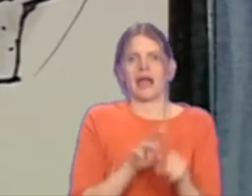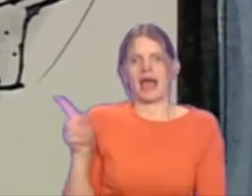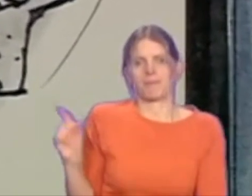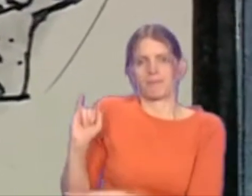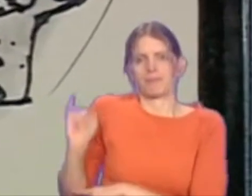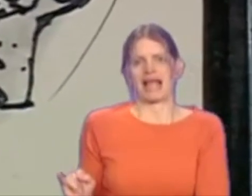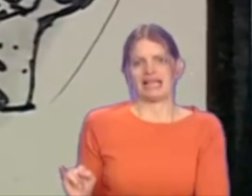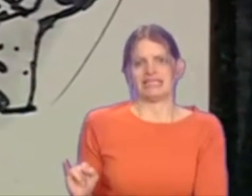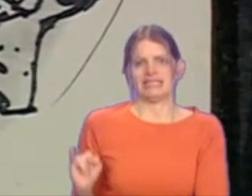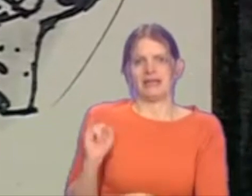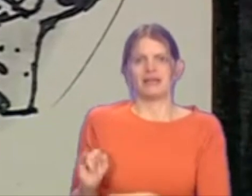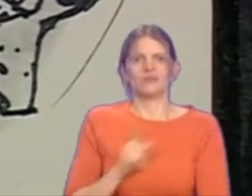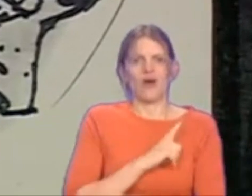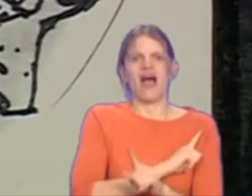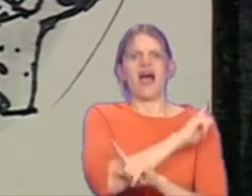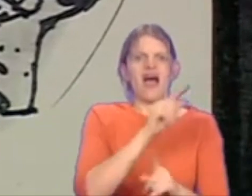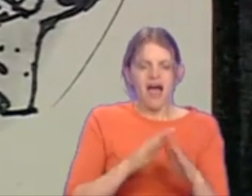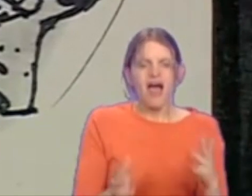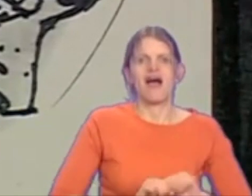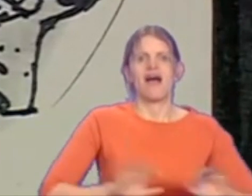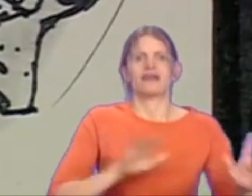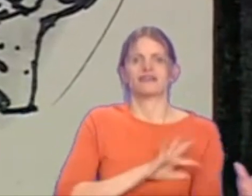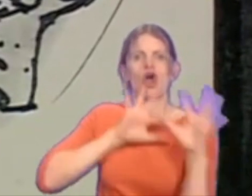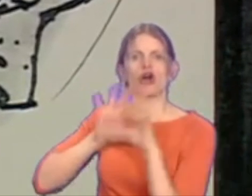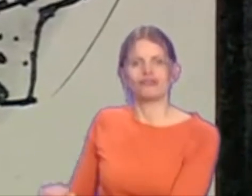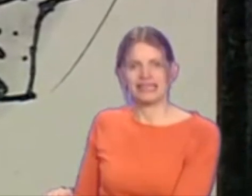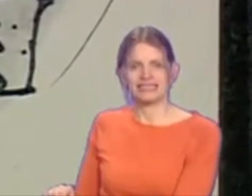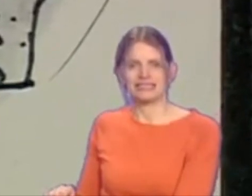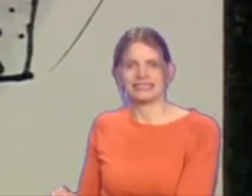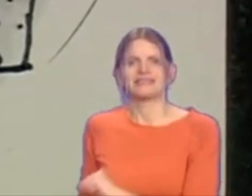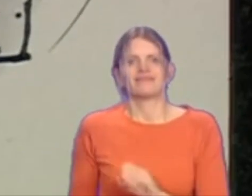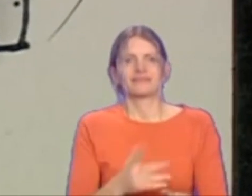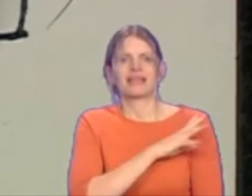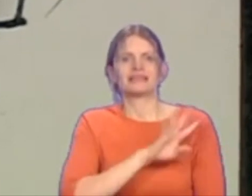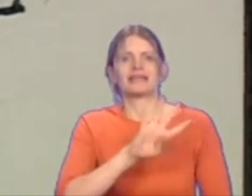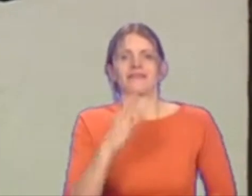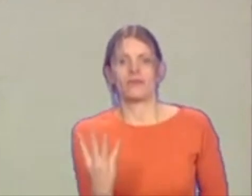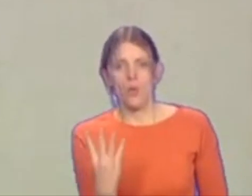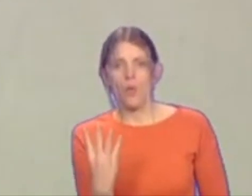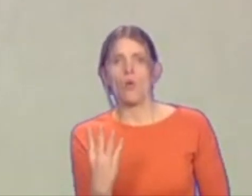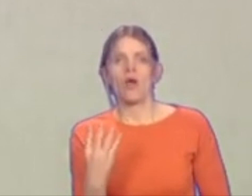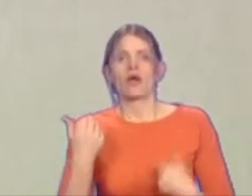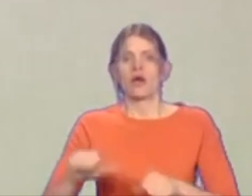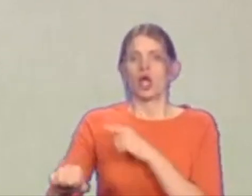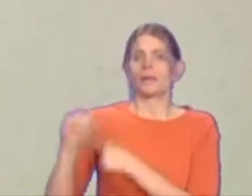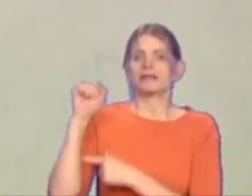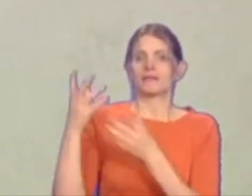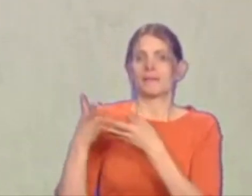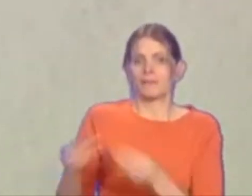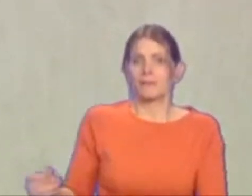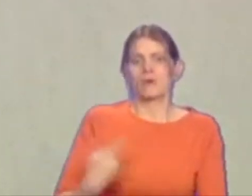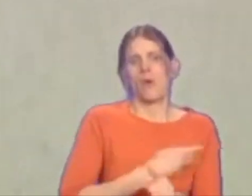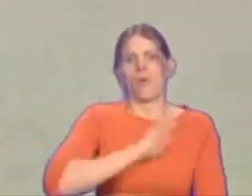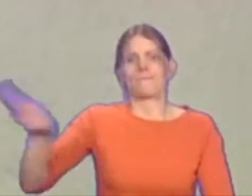exiled from the Soviet Union on the following day. It was not until 1994, after the fall of communism, that he returned